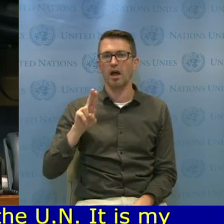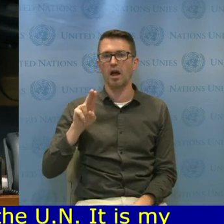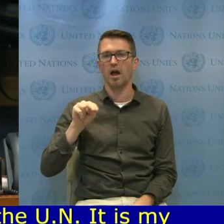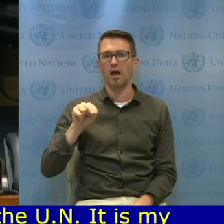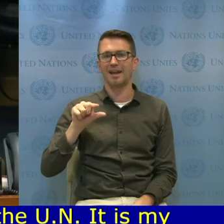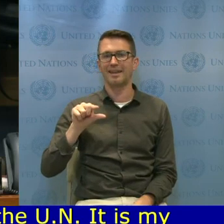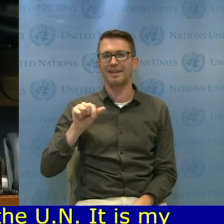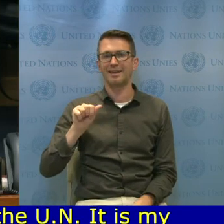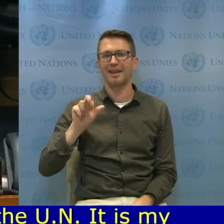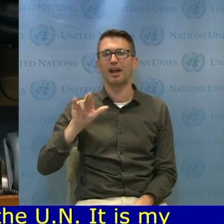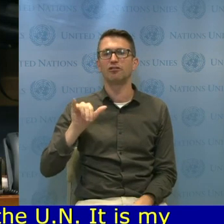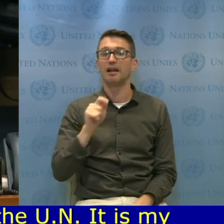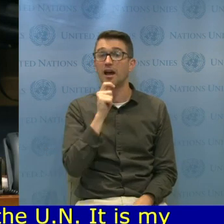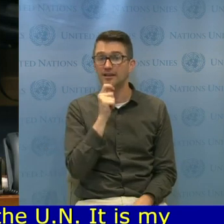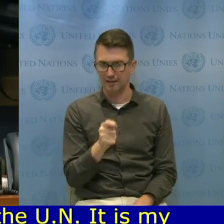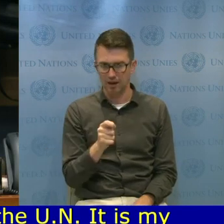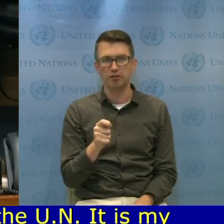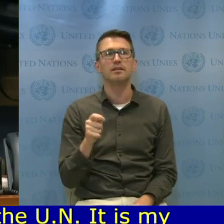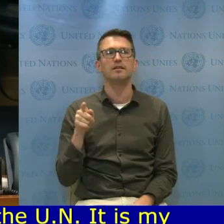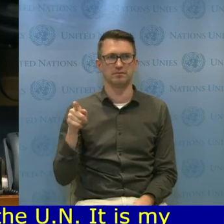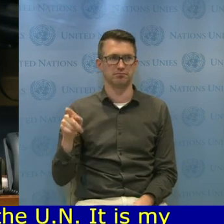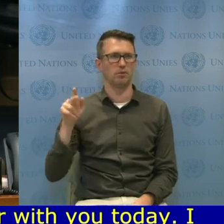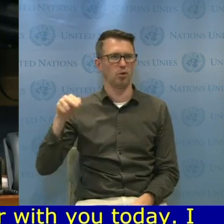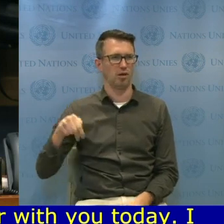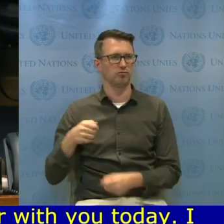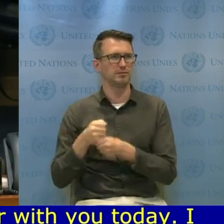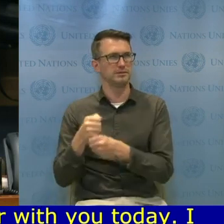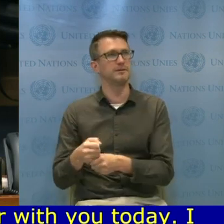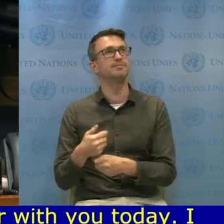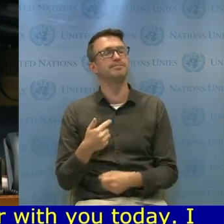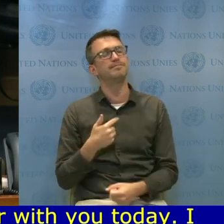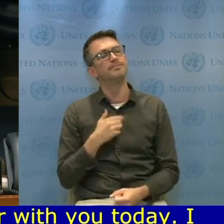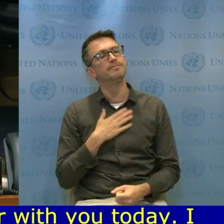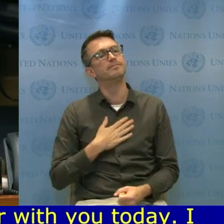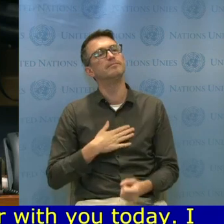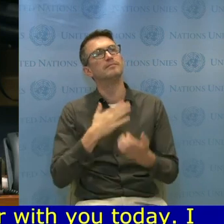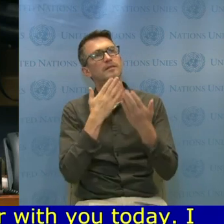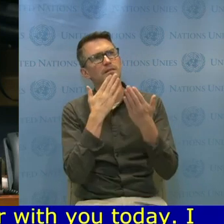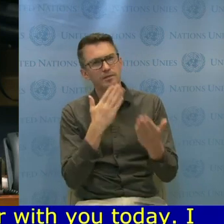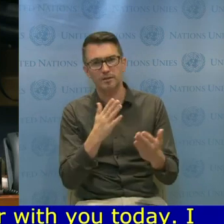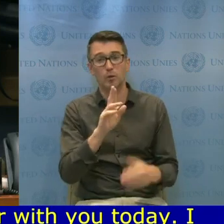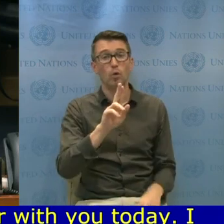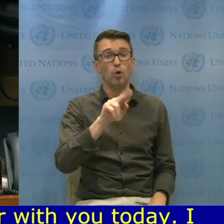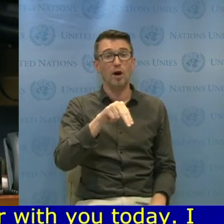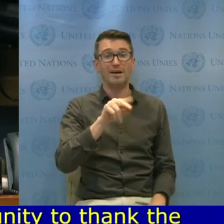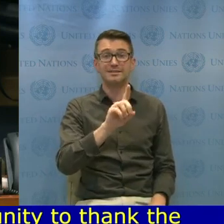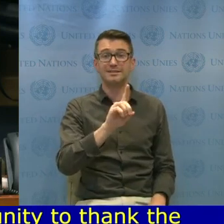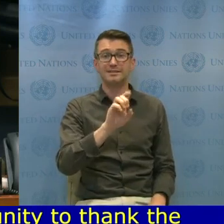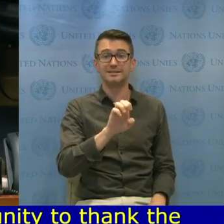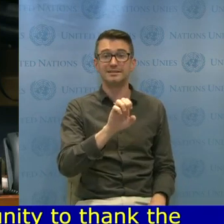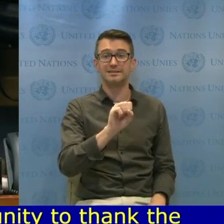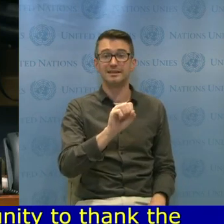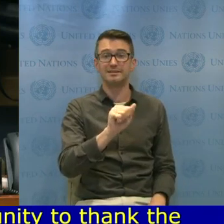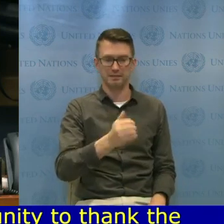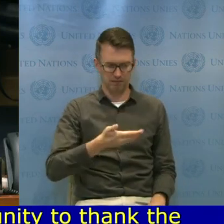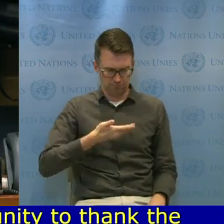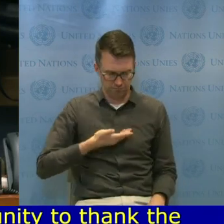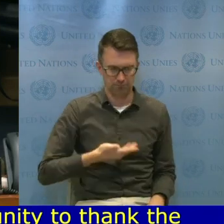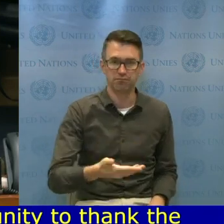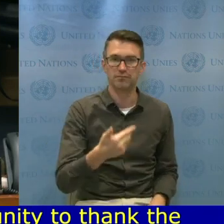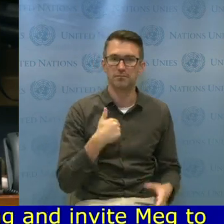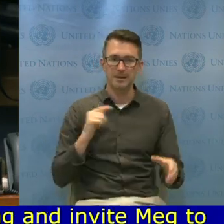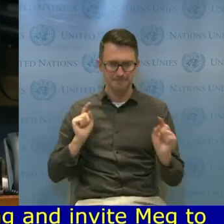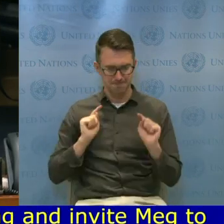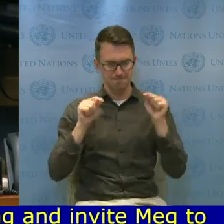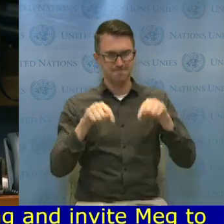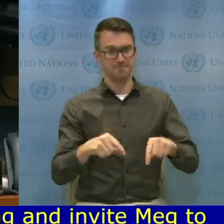for recommending and inviting me to this panel. As a woman with disabilities myself and professional working for more than a decade for the rights